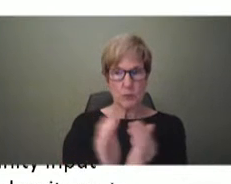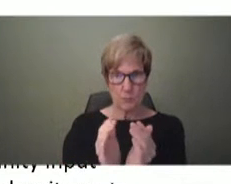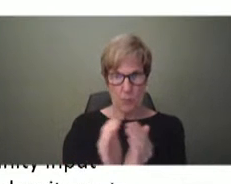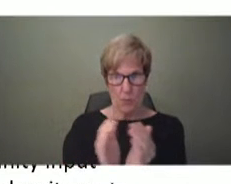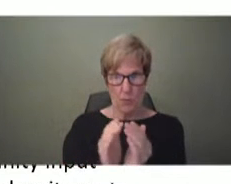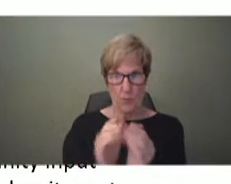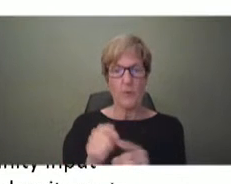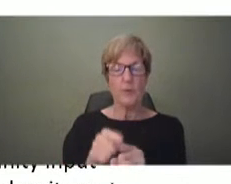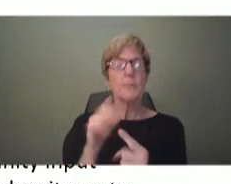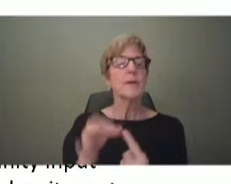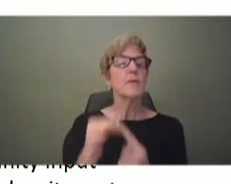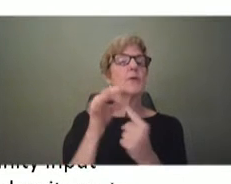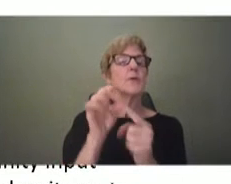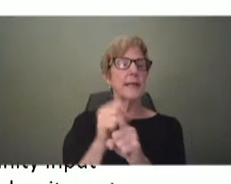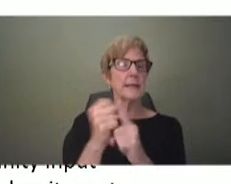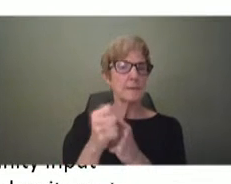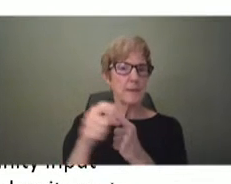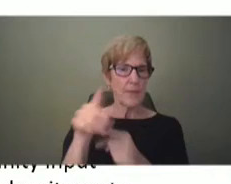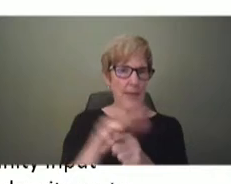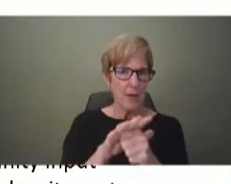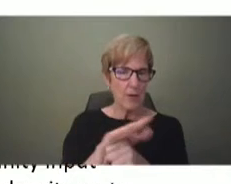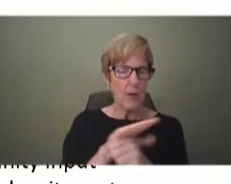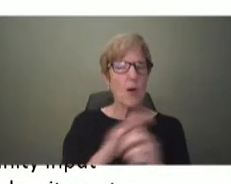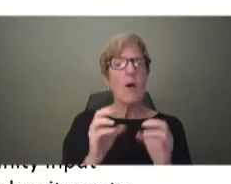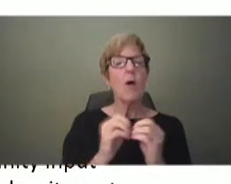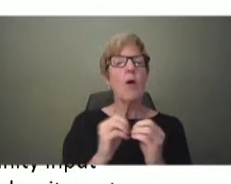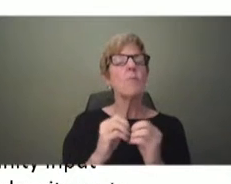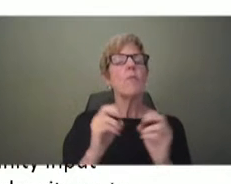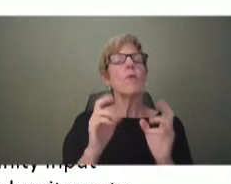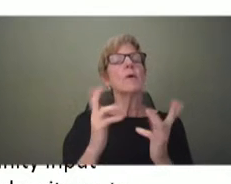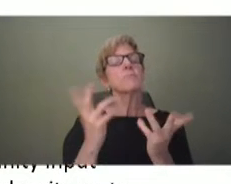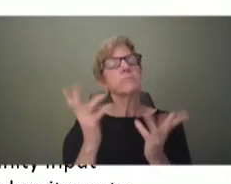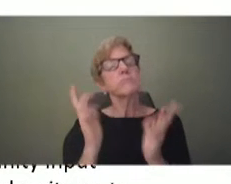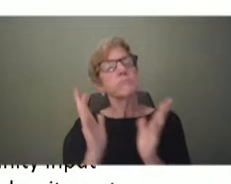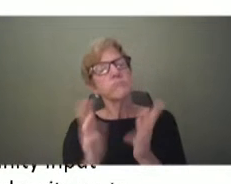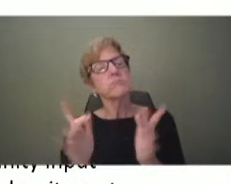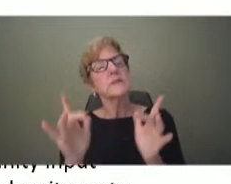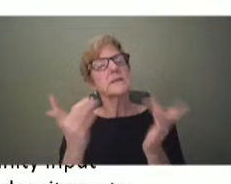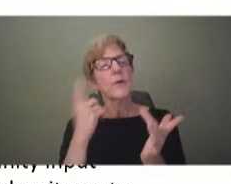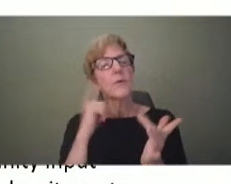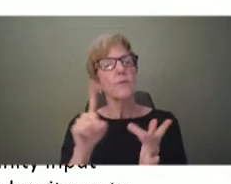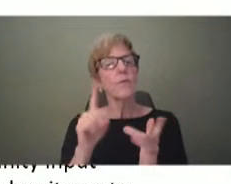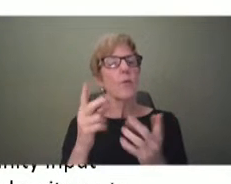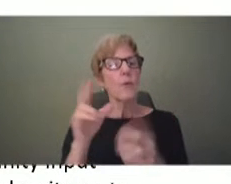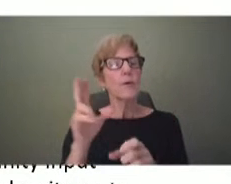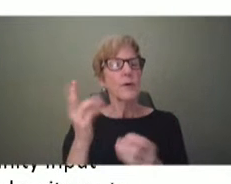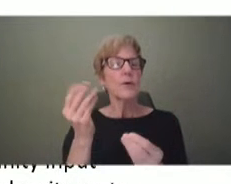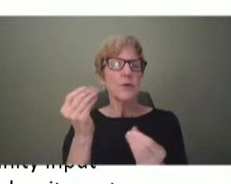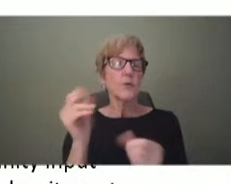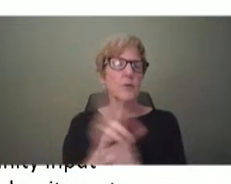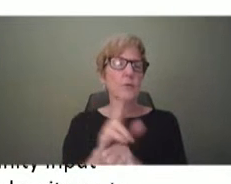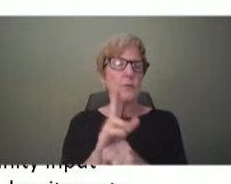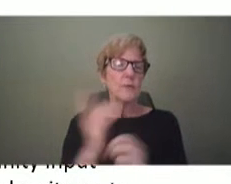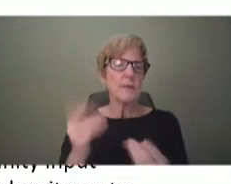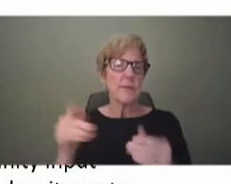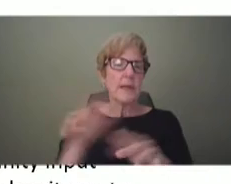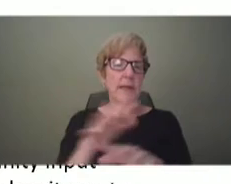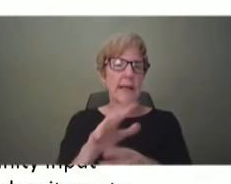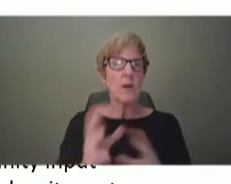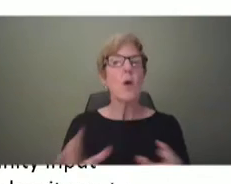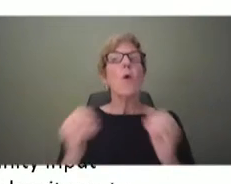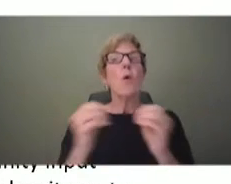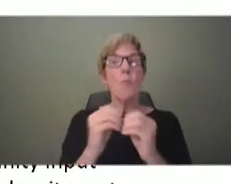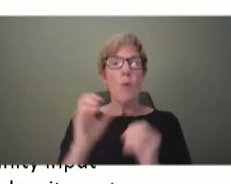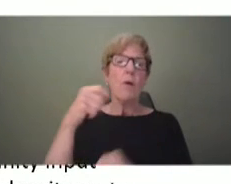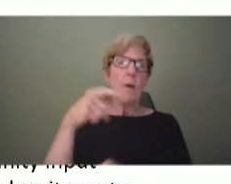in this area and make a more nuanced recommendation in terms of land use where a slightly higher density could be appropriate as